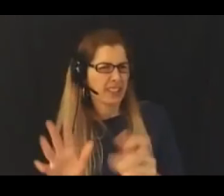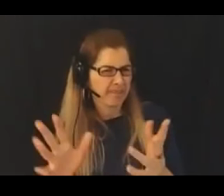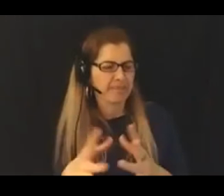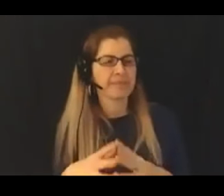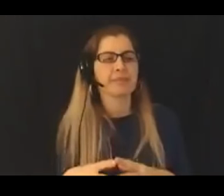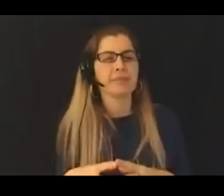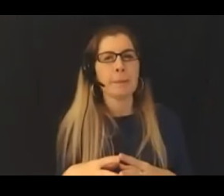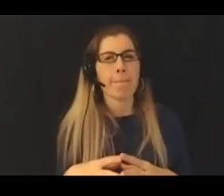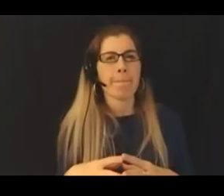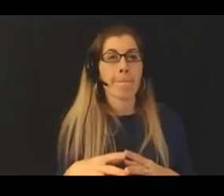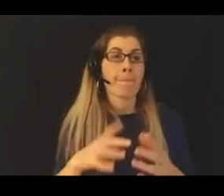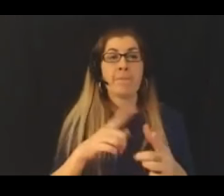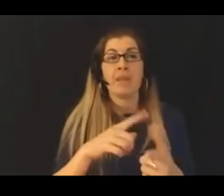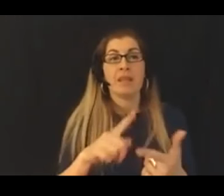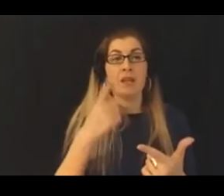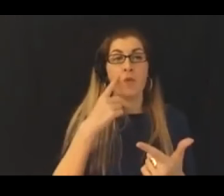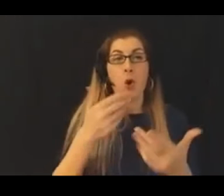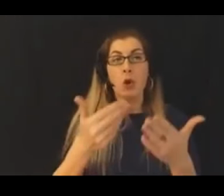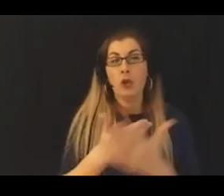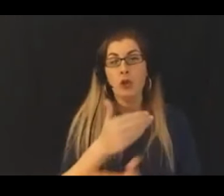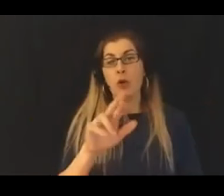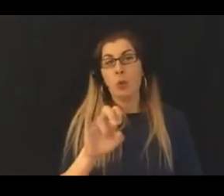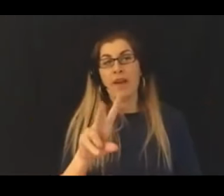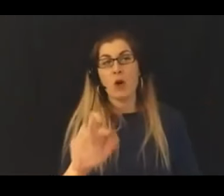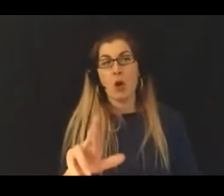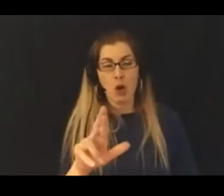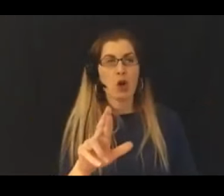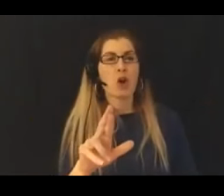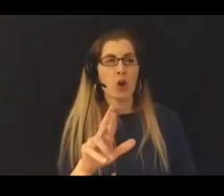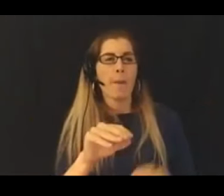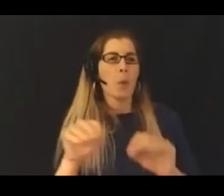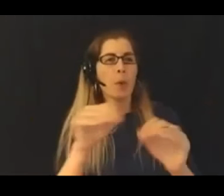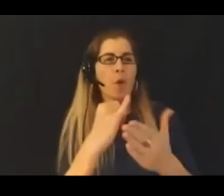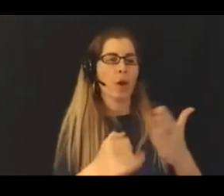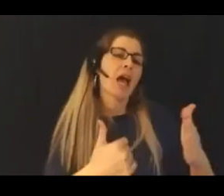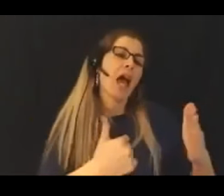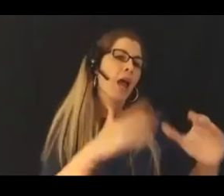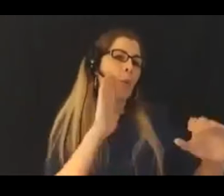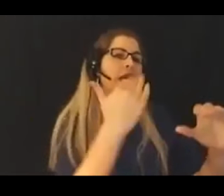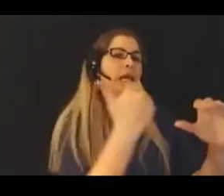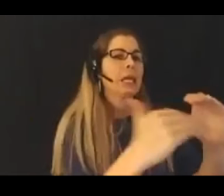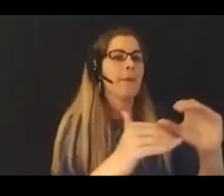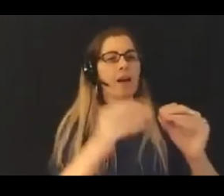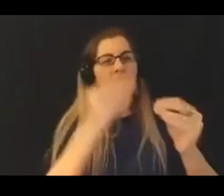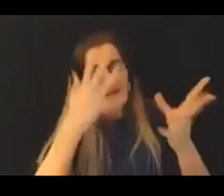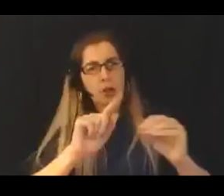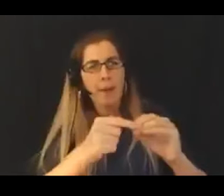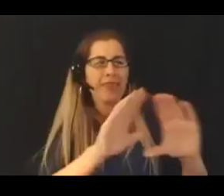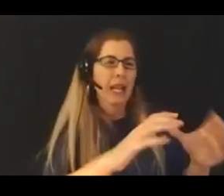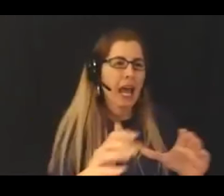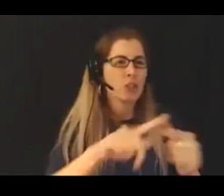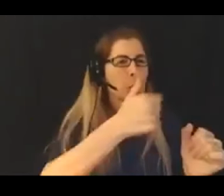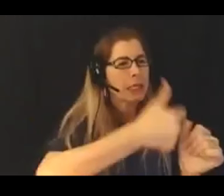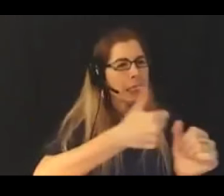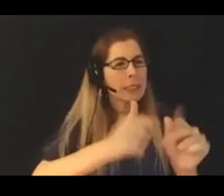then on behalf of New River Moving Arts, I would email out Zoom links and information about the class to participants in each distinct